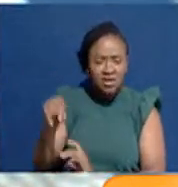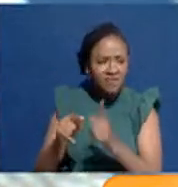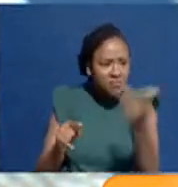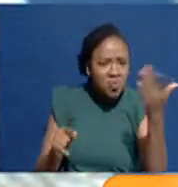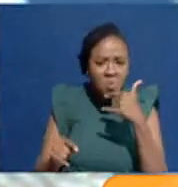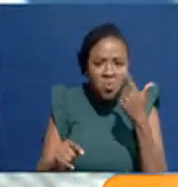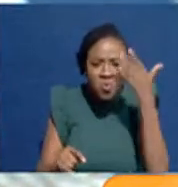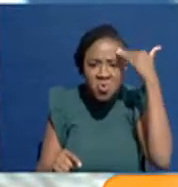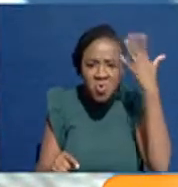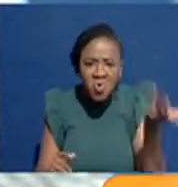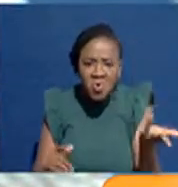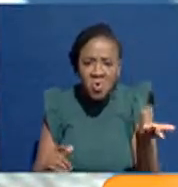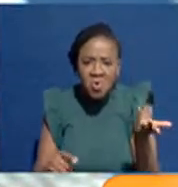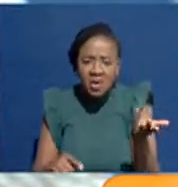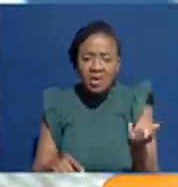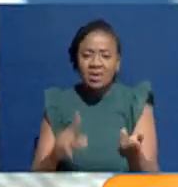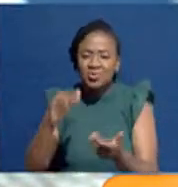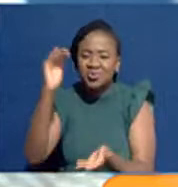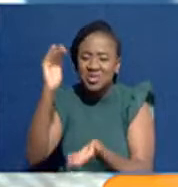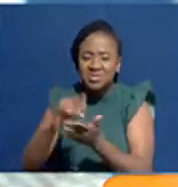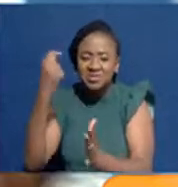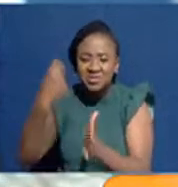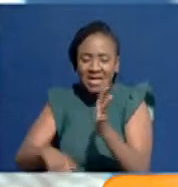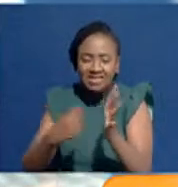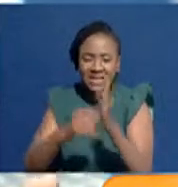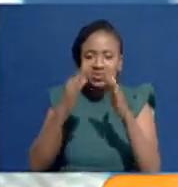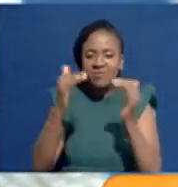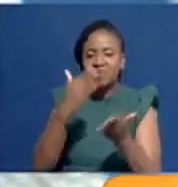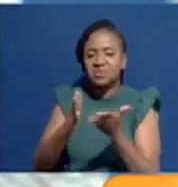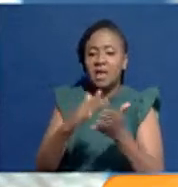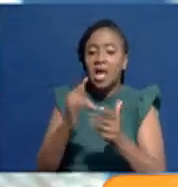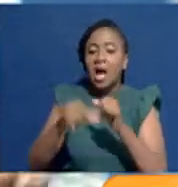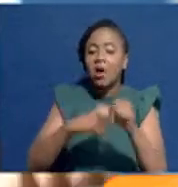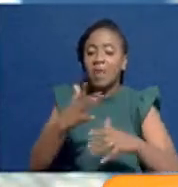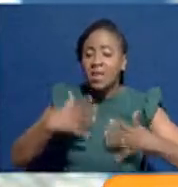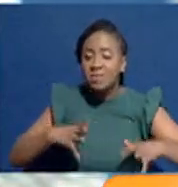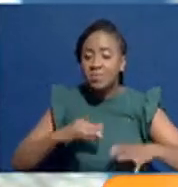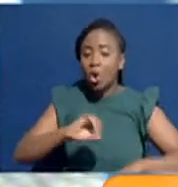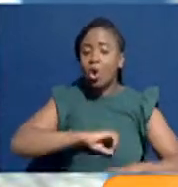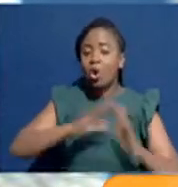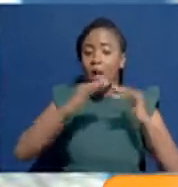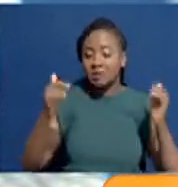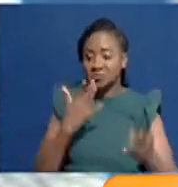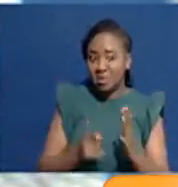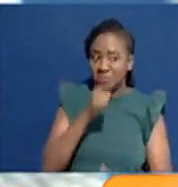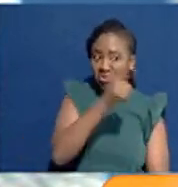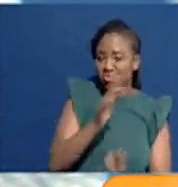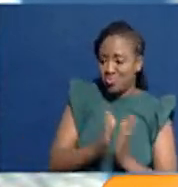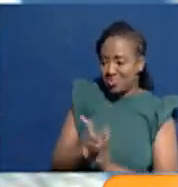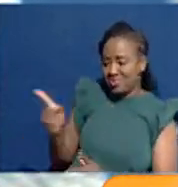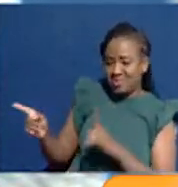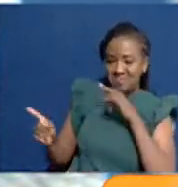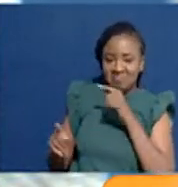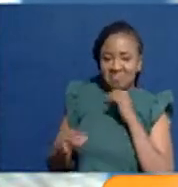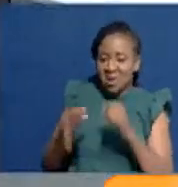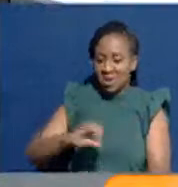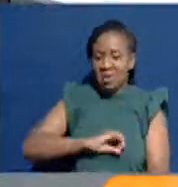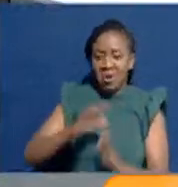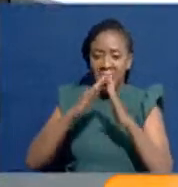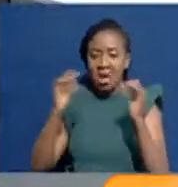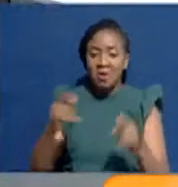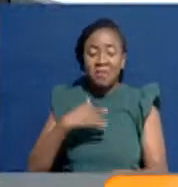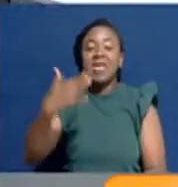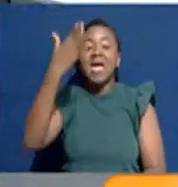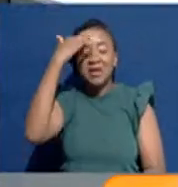reducing tax on rentals. How many people are landlords here? Maybe it's just you and Osoro here who are landlords. I am sure Sam has